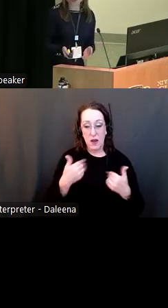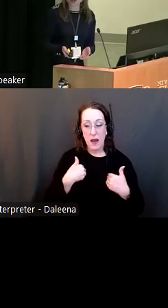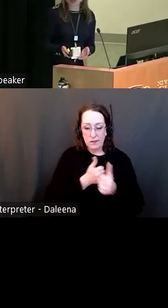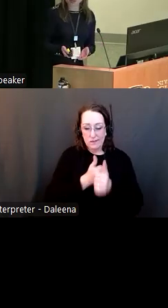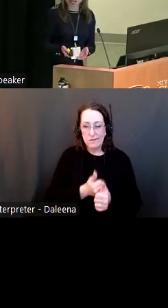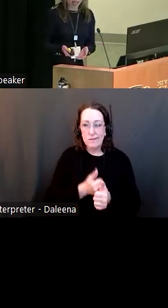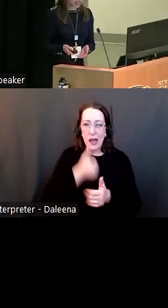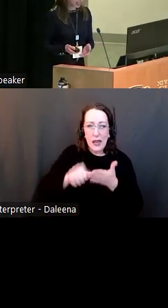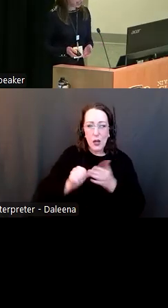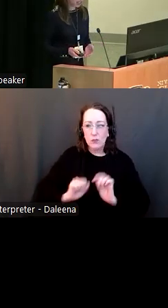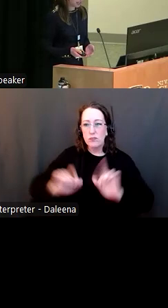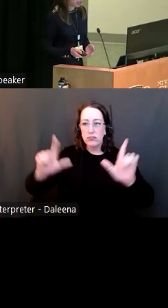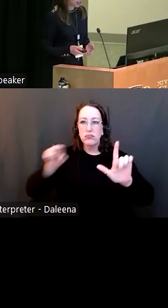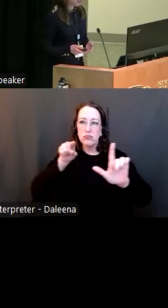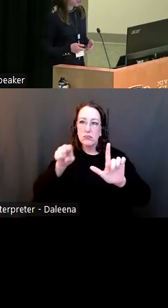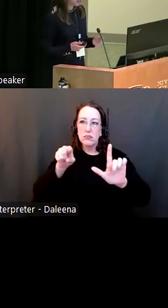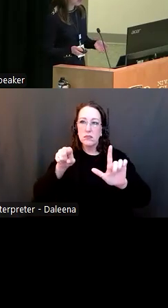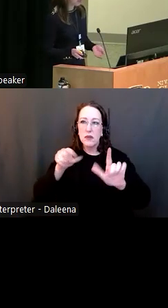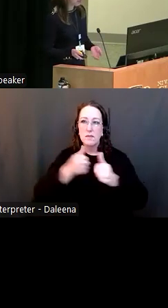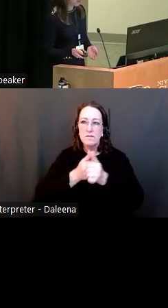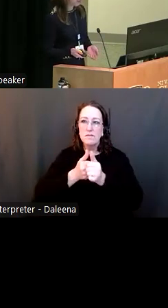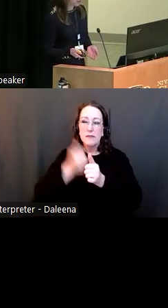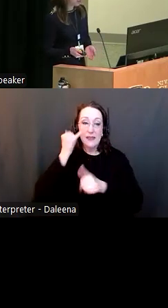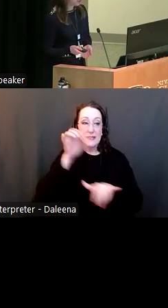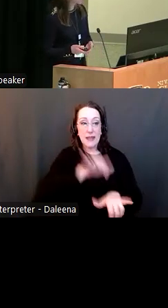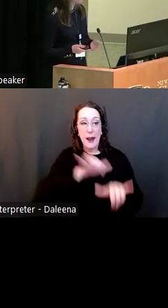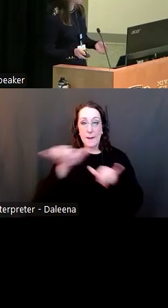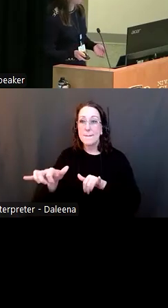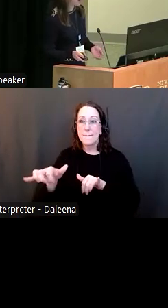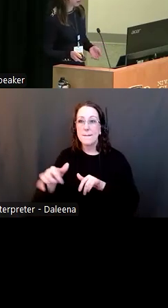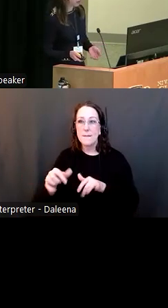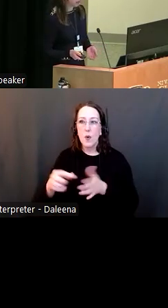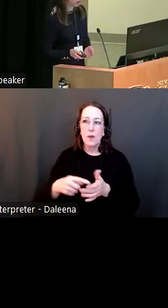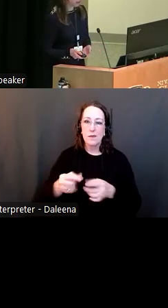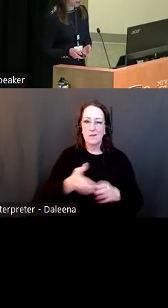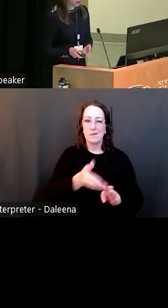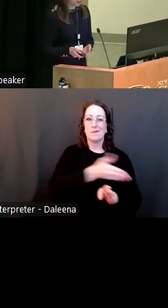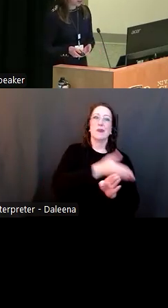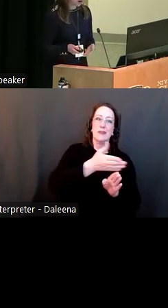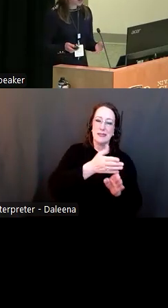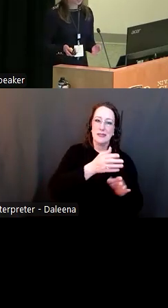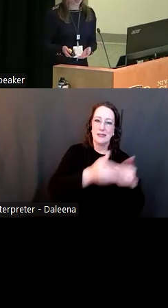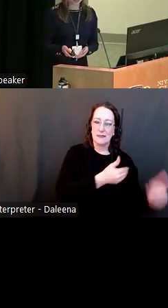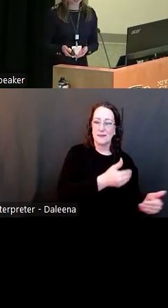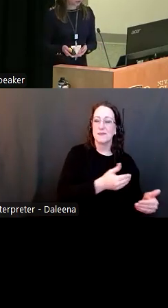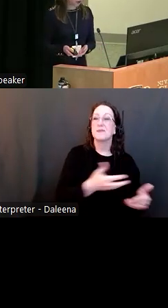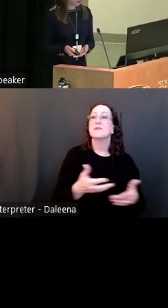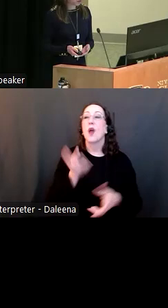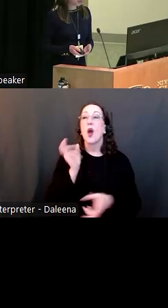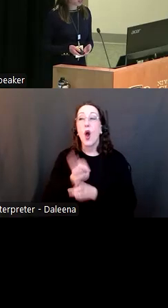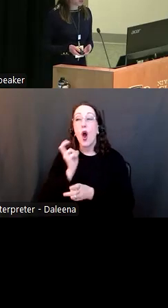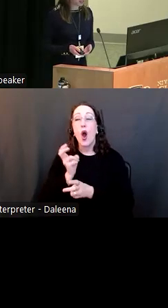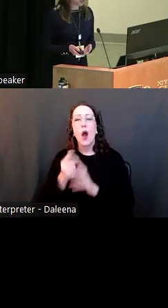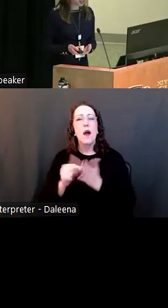on the screen and indicate if the letter was the same that was shown one step back. The hard trial